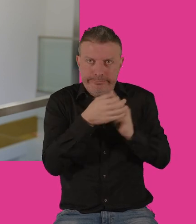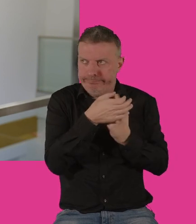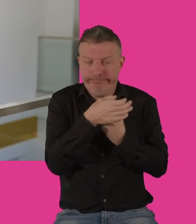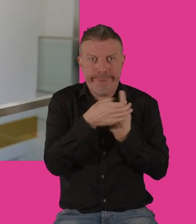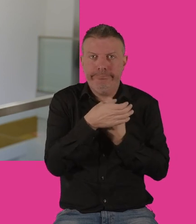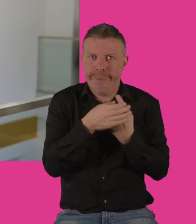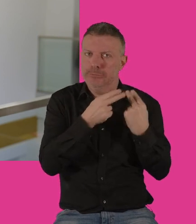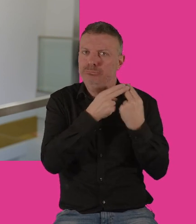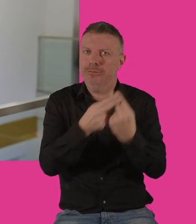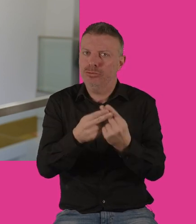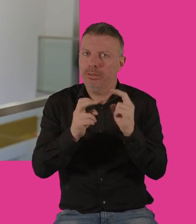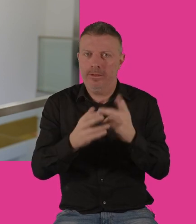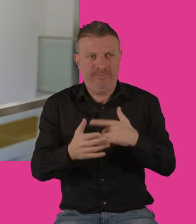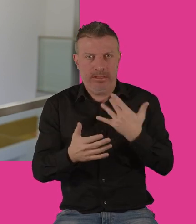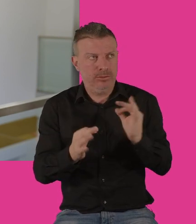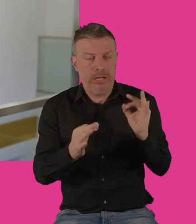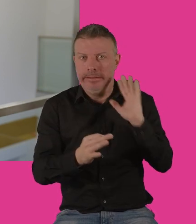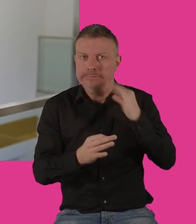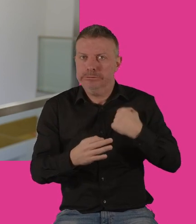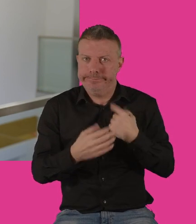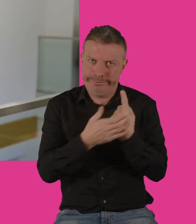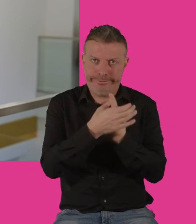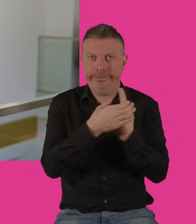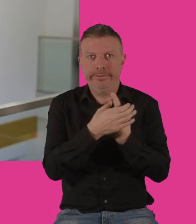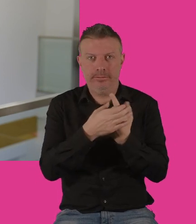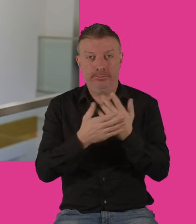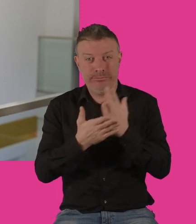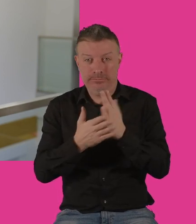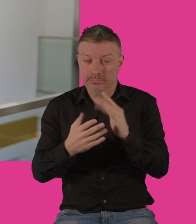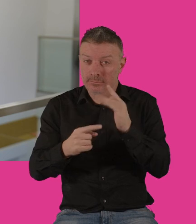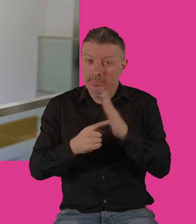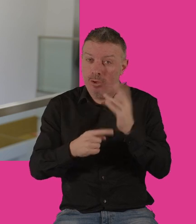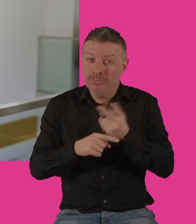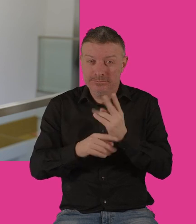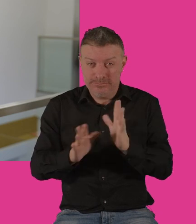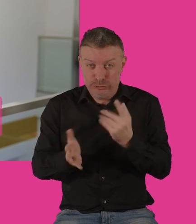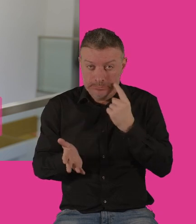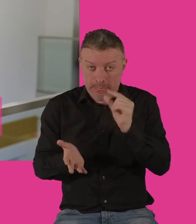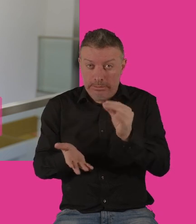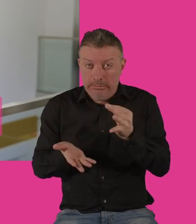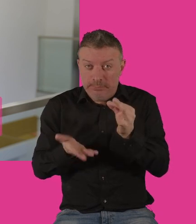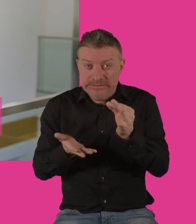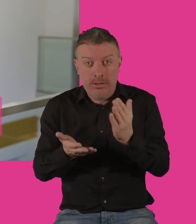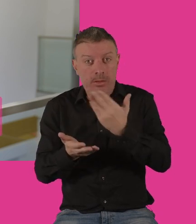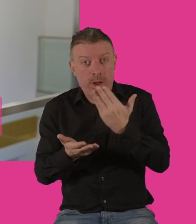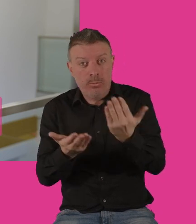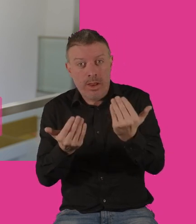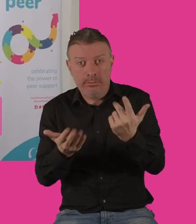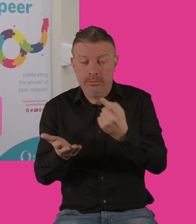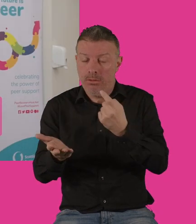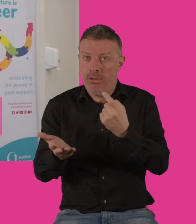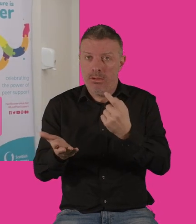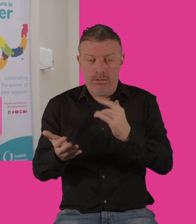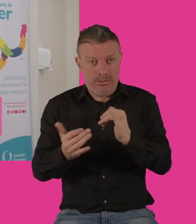spaces. They feel unheard, and quite often it's just that cup of tea, a warm welcome, that